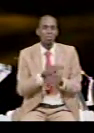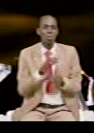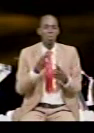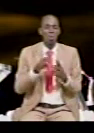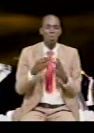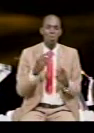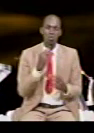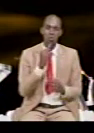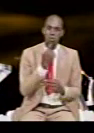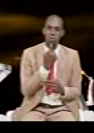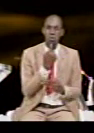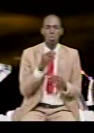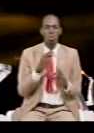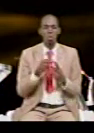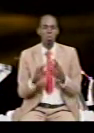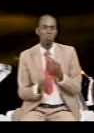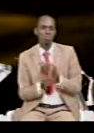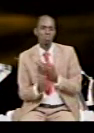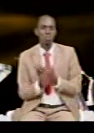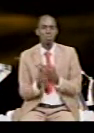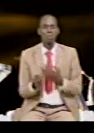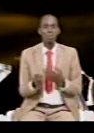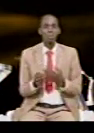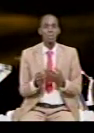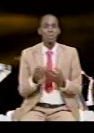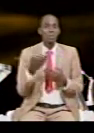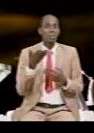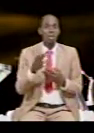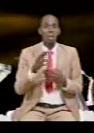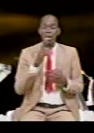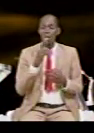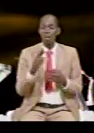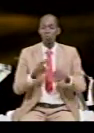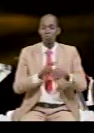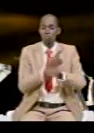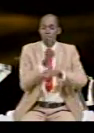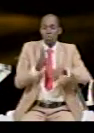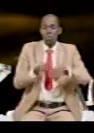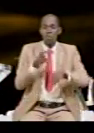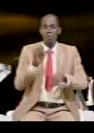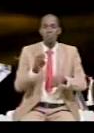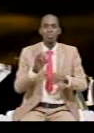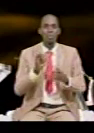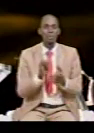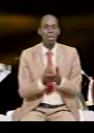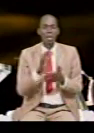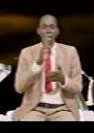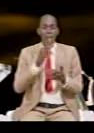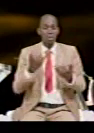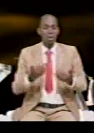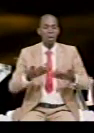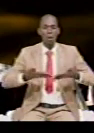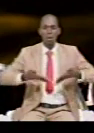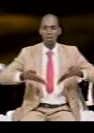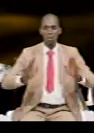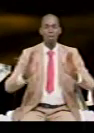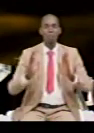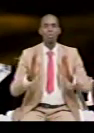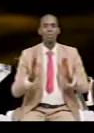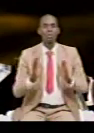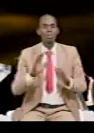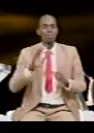or of consequence. There are nations that are legalizing ungodly,